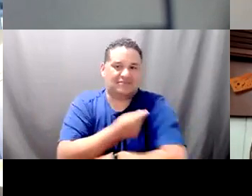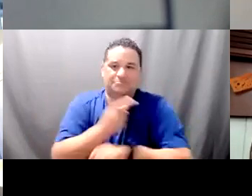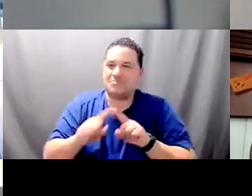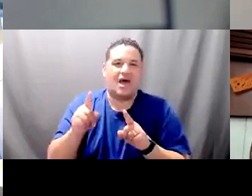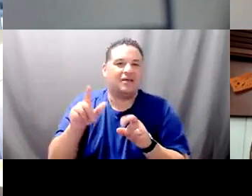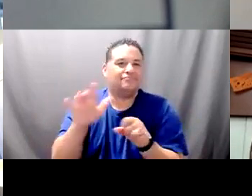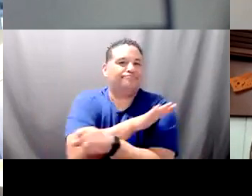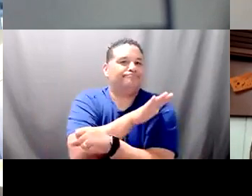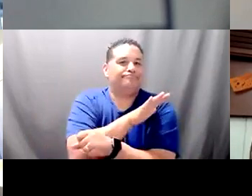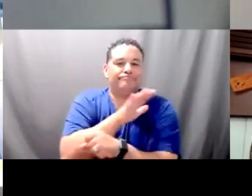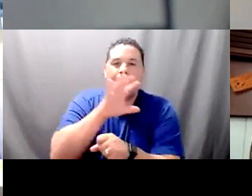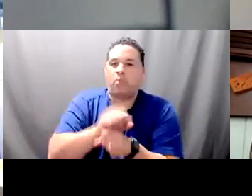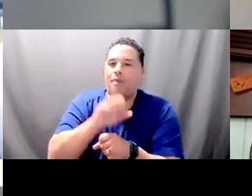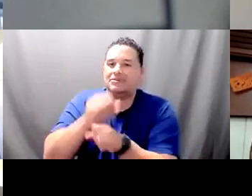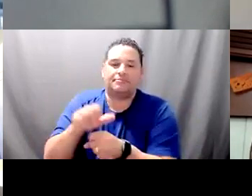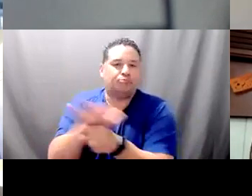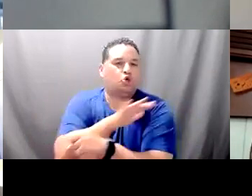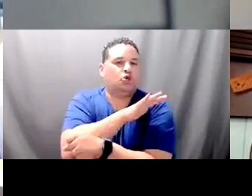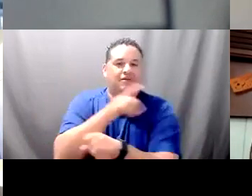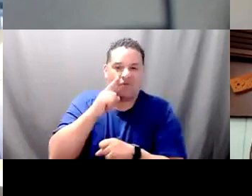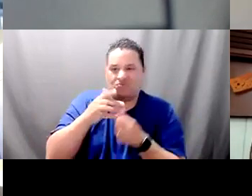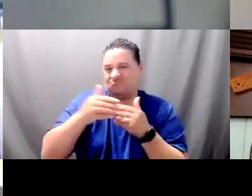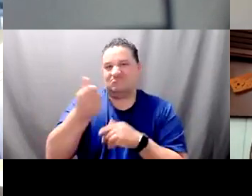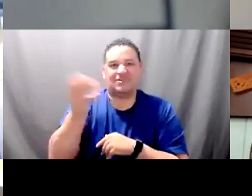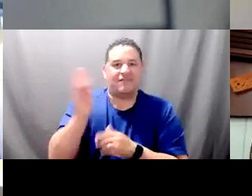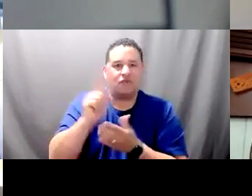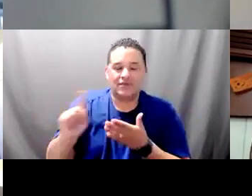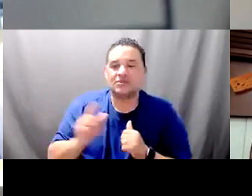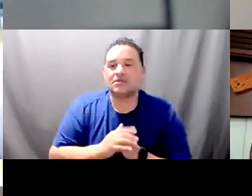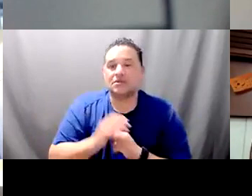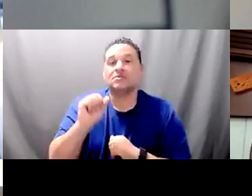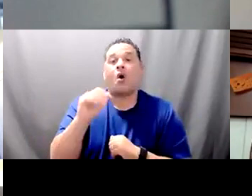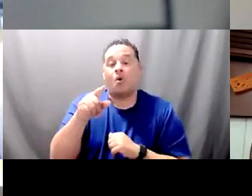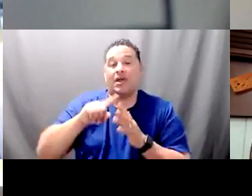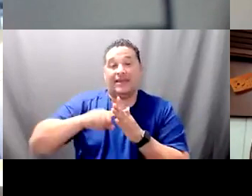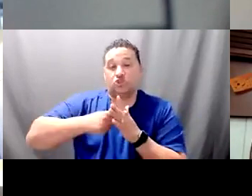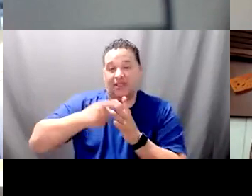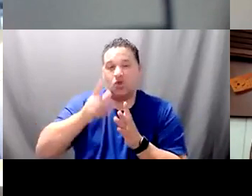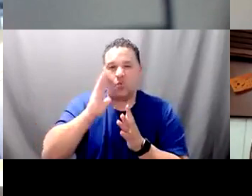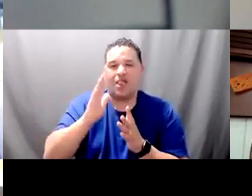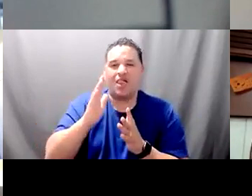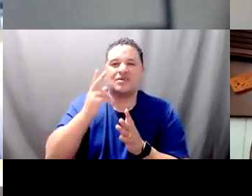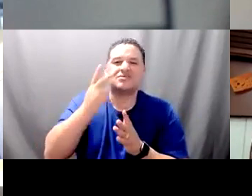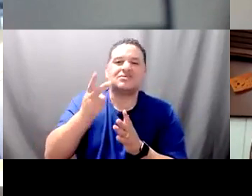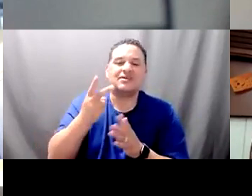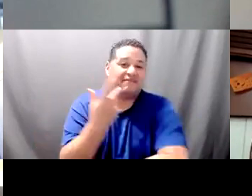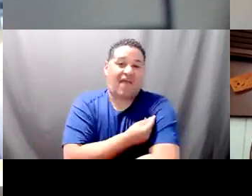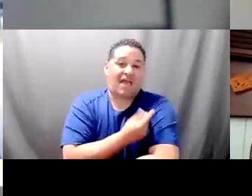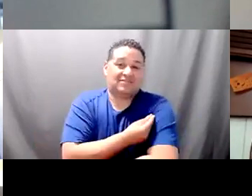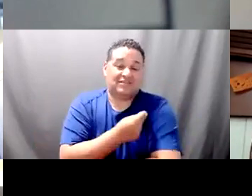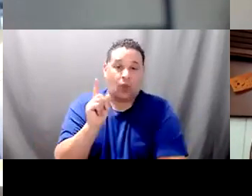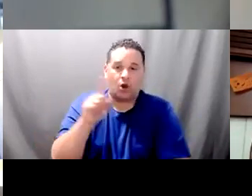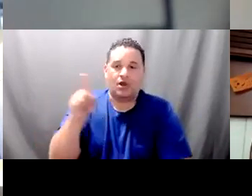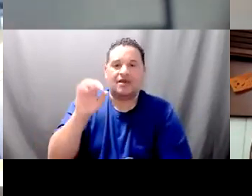for the next several weeks. So initially, you're going to be able to see this vaccine in Fry's